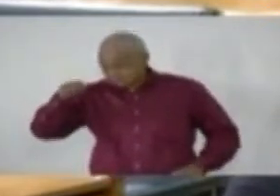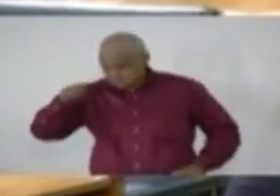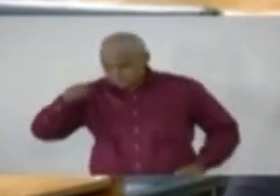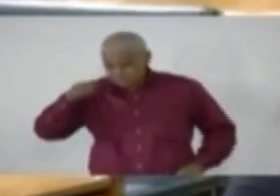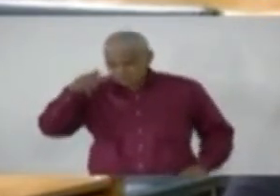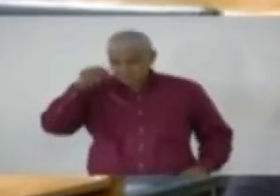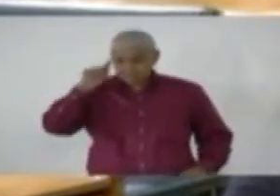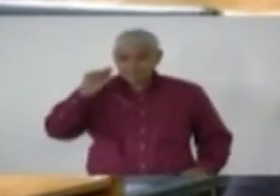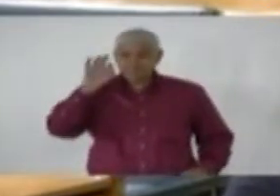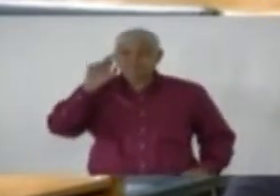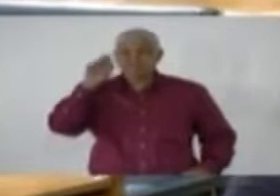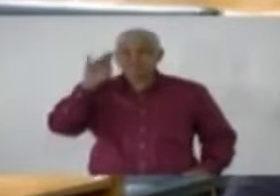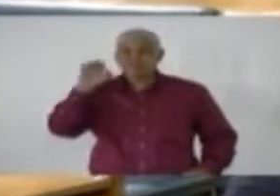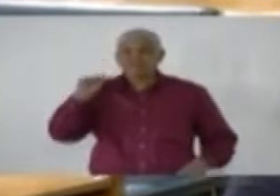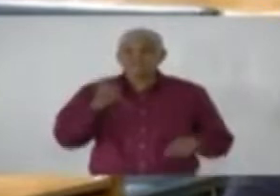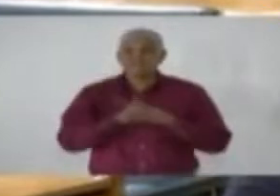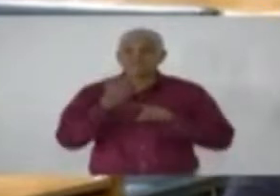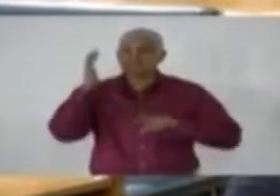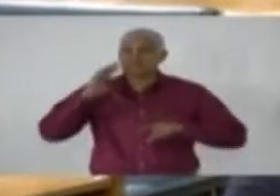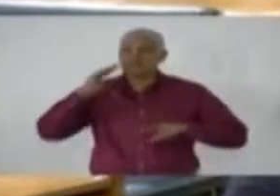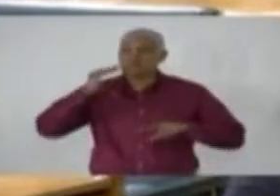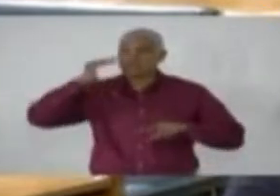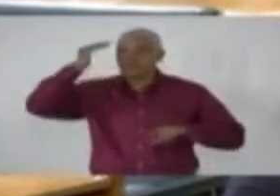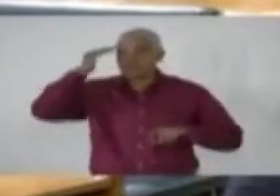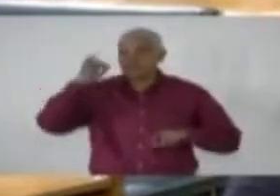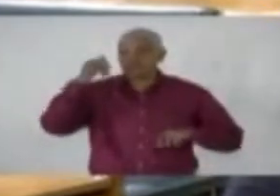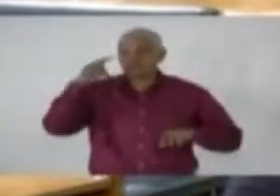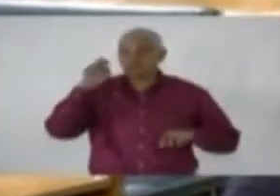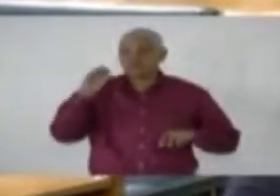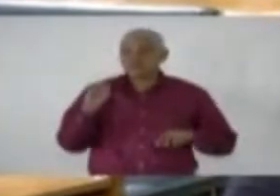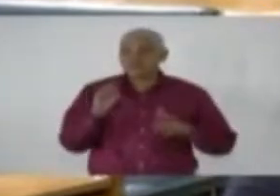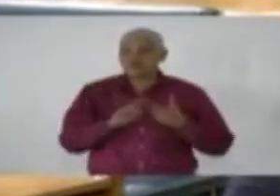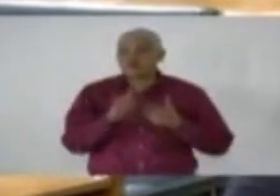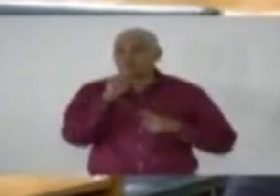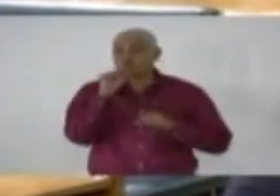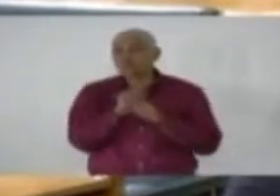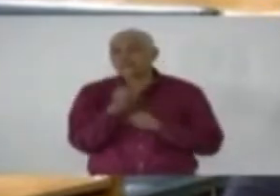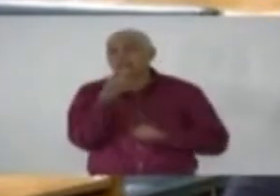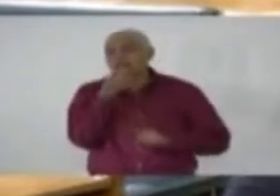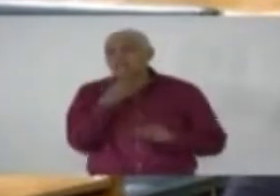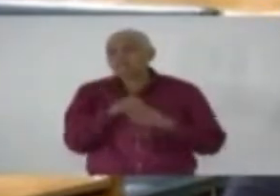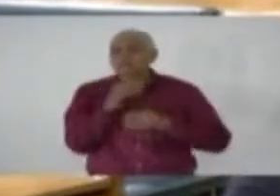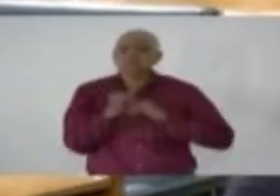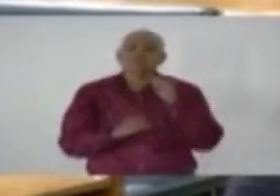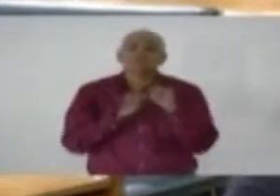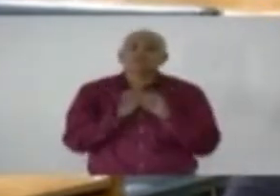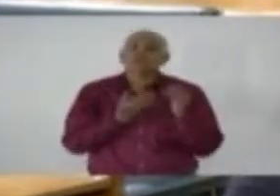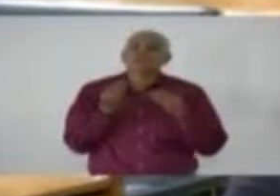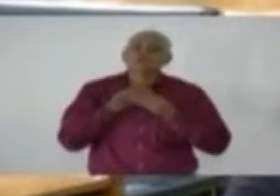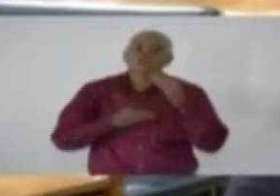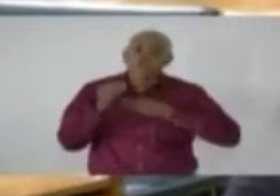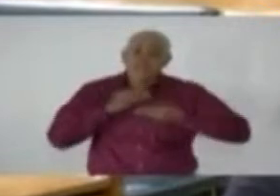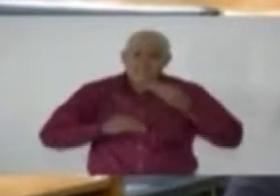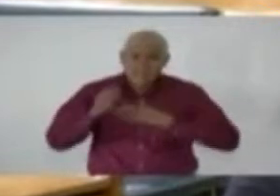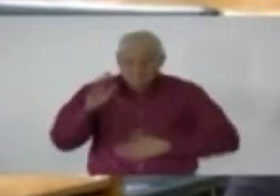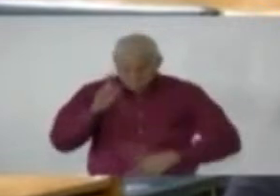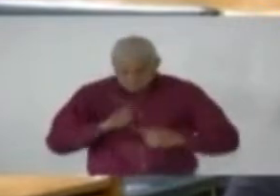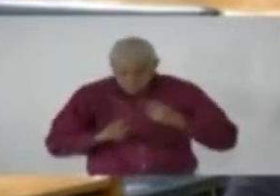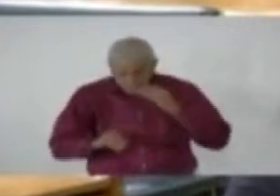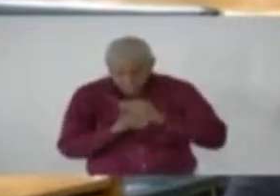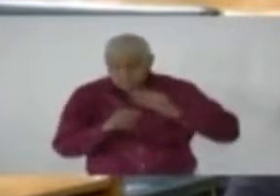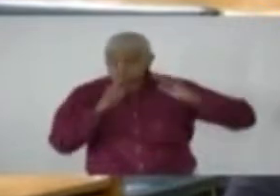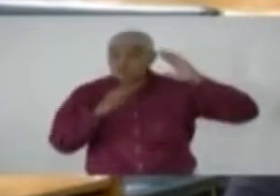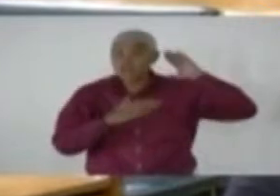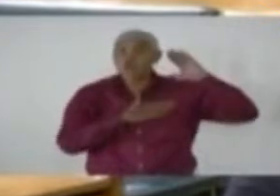Pat Francis, former head of JAMPRO, a real expert in international trade, and